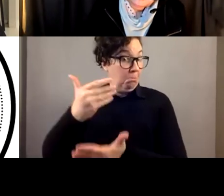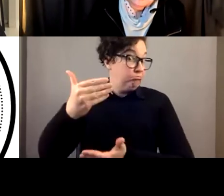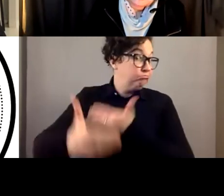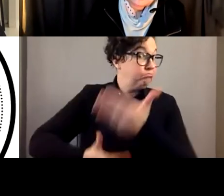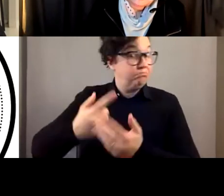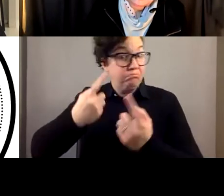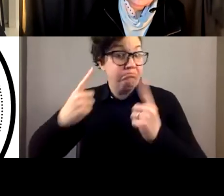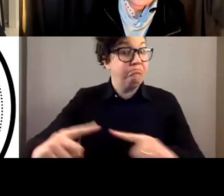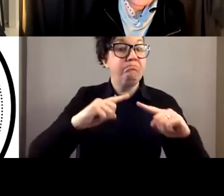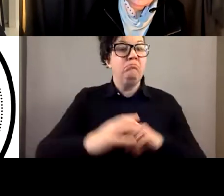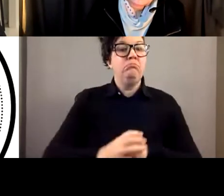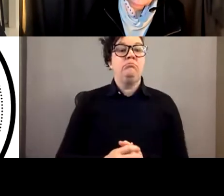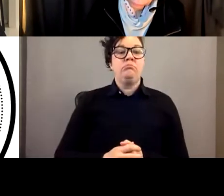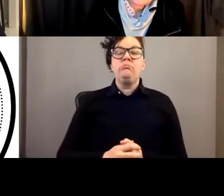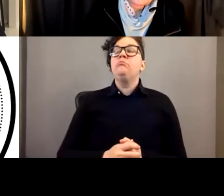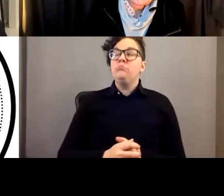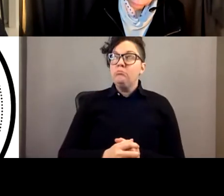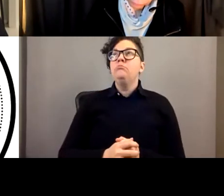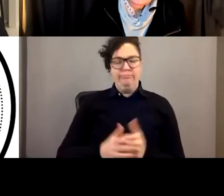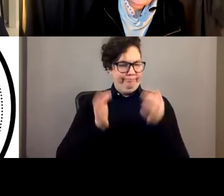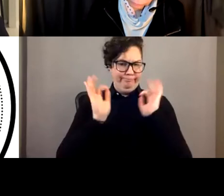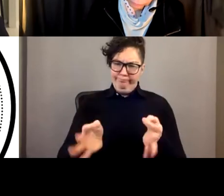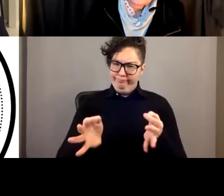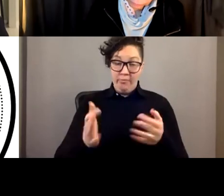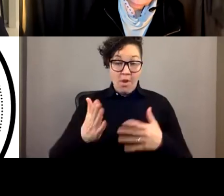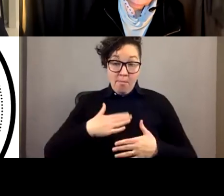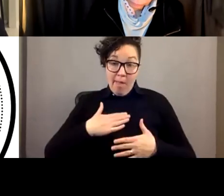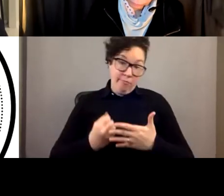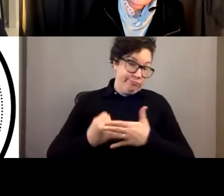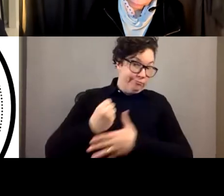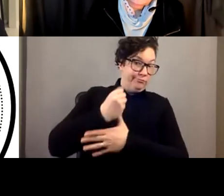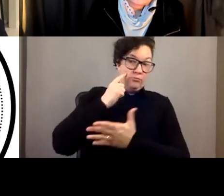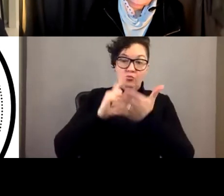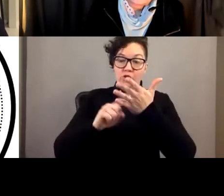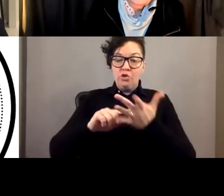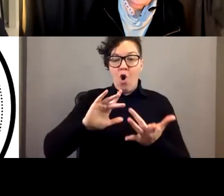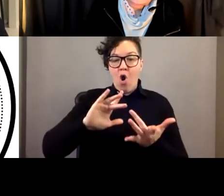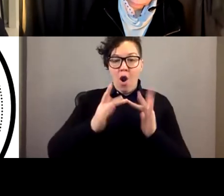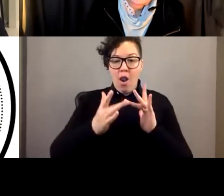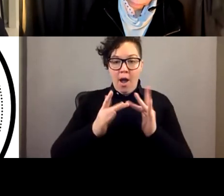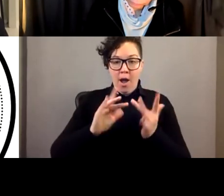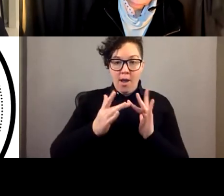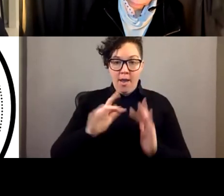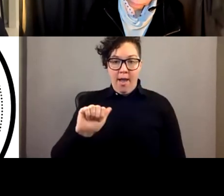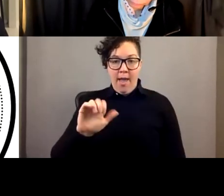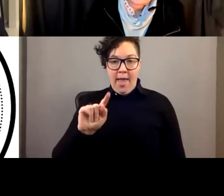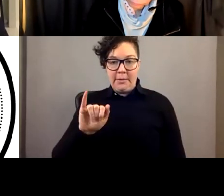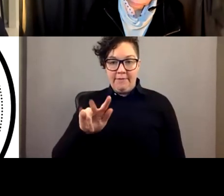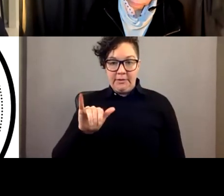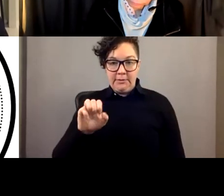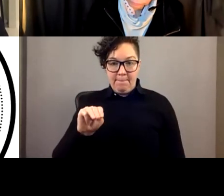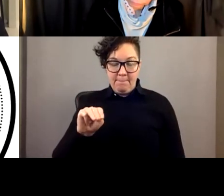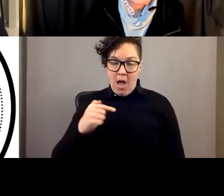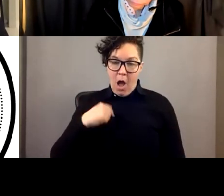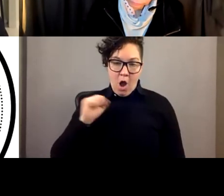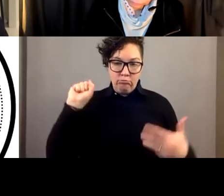Yeah, for sure. So look, my main area of research is online activism, and I could rattle off